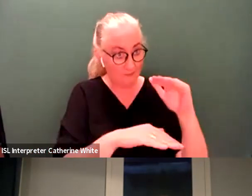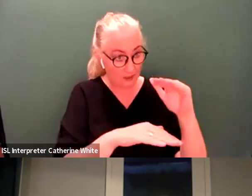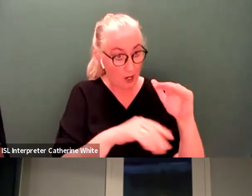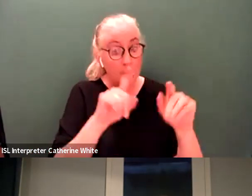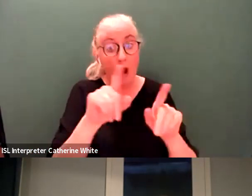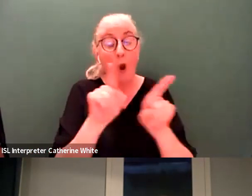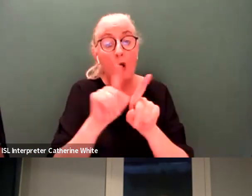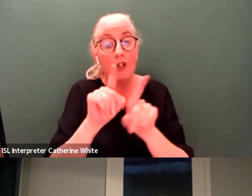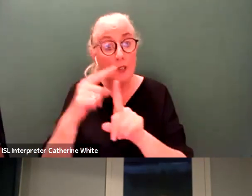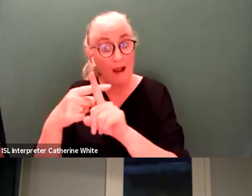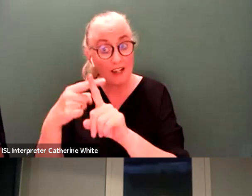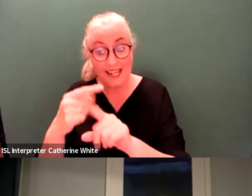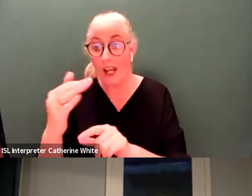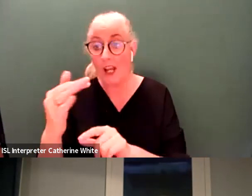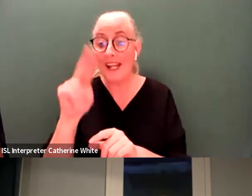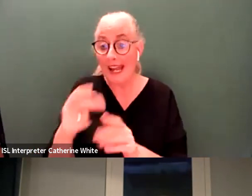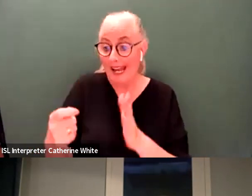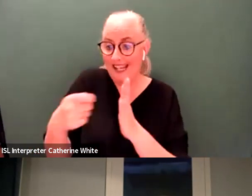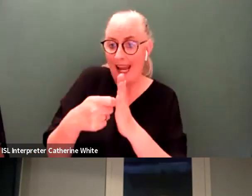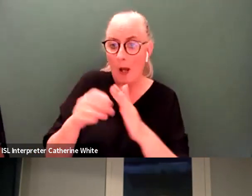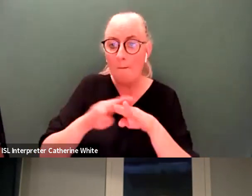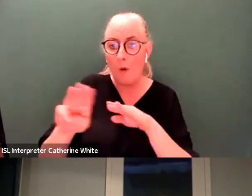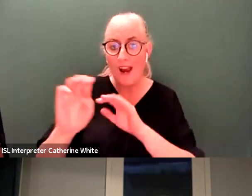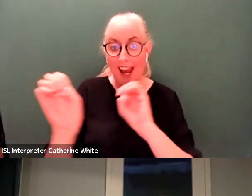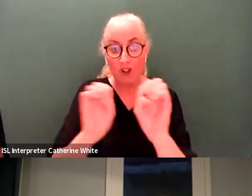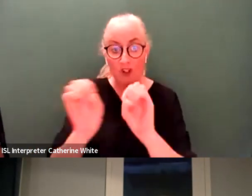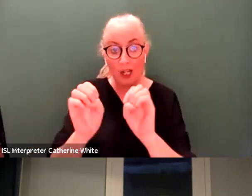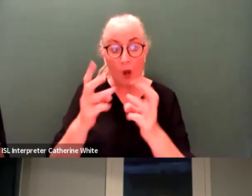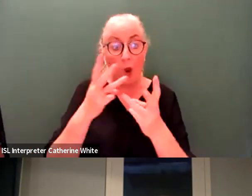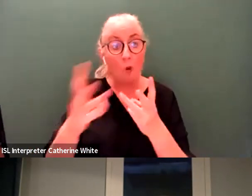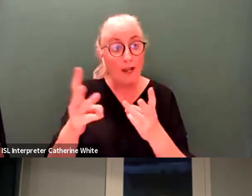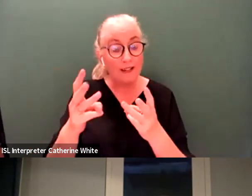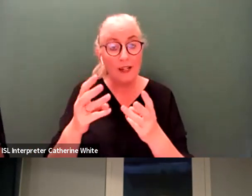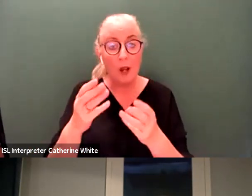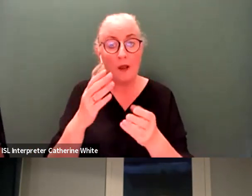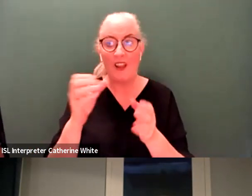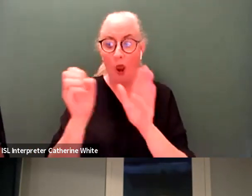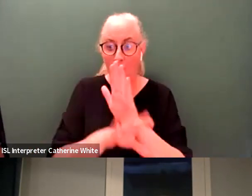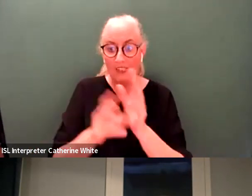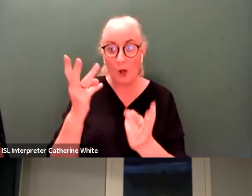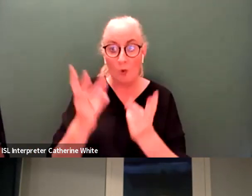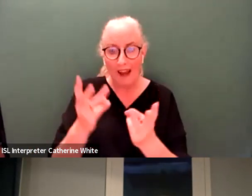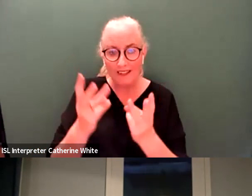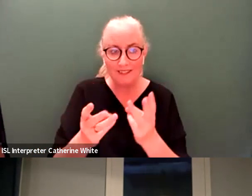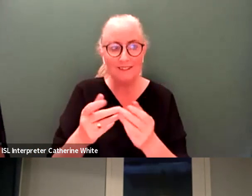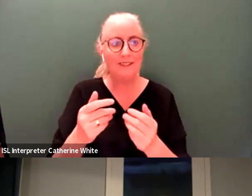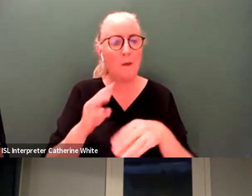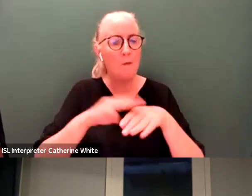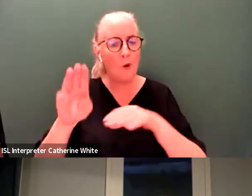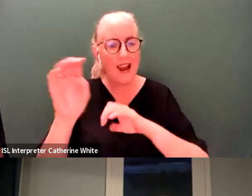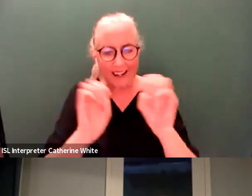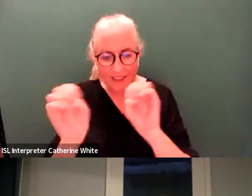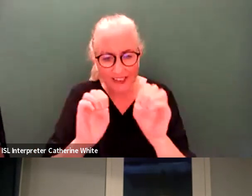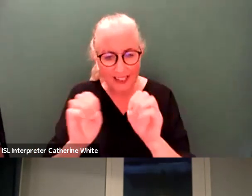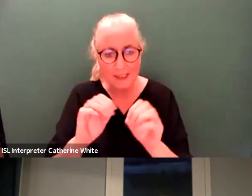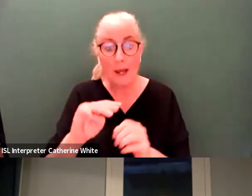well, usually you gain more energy when you start to lose weight and exercise, and then